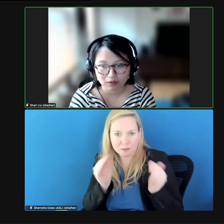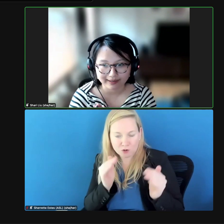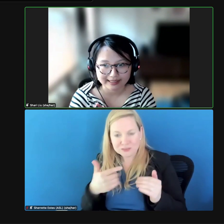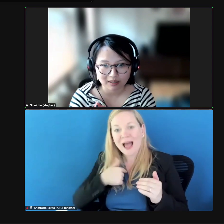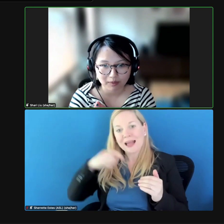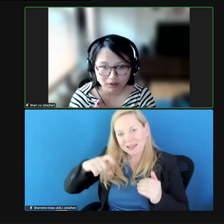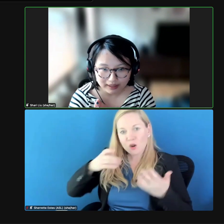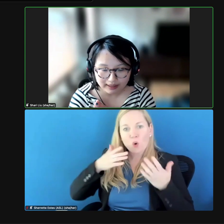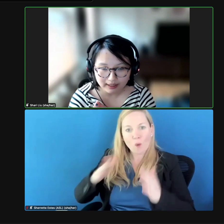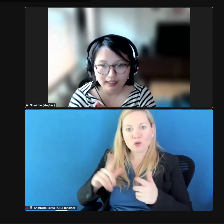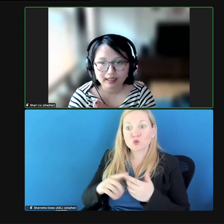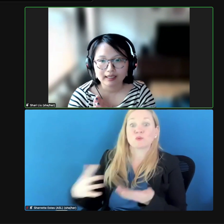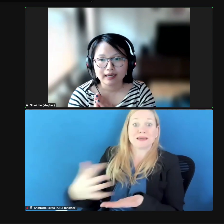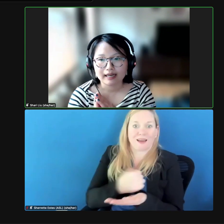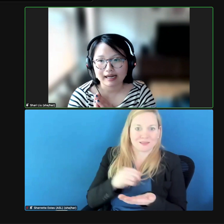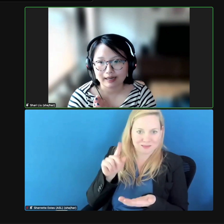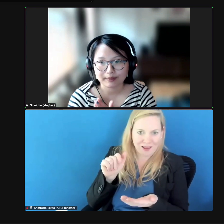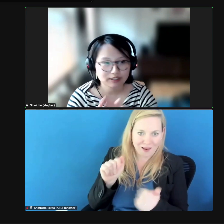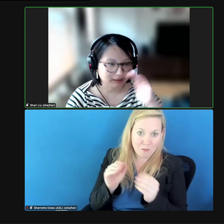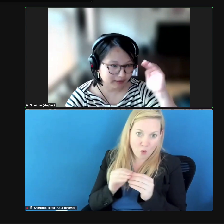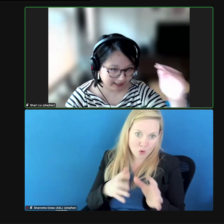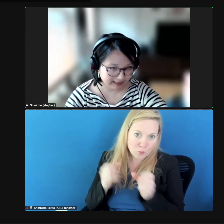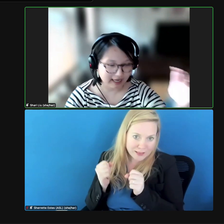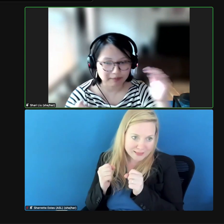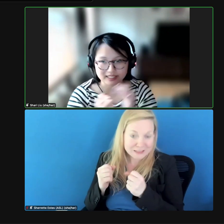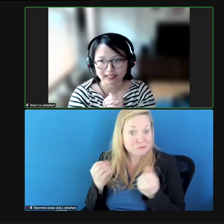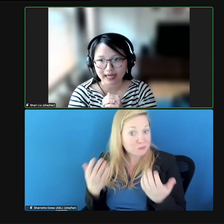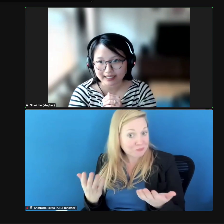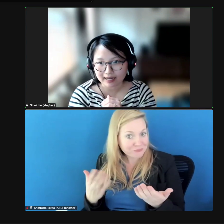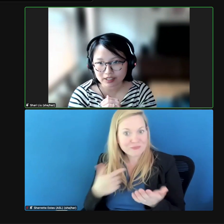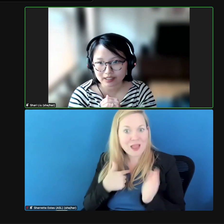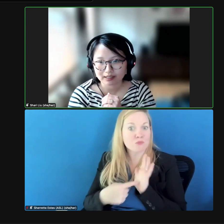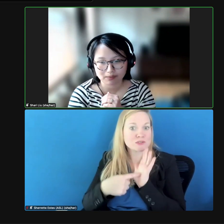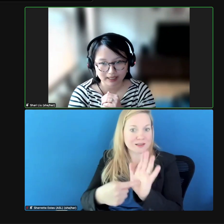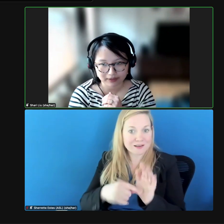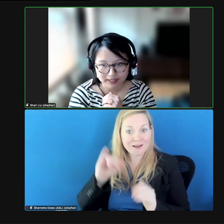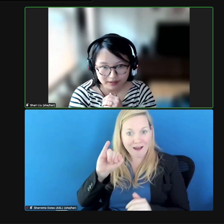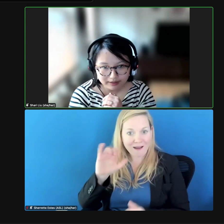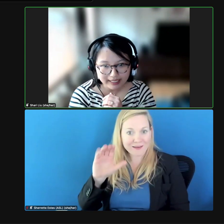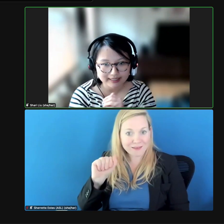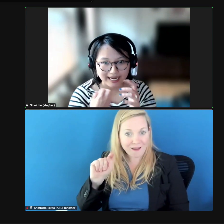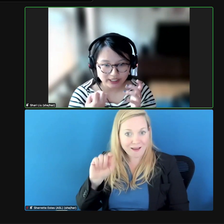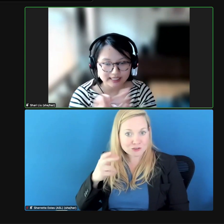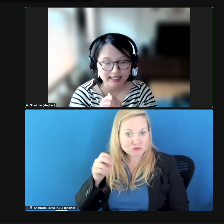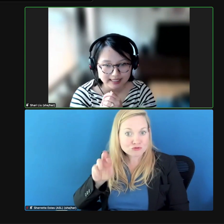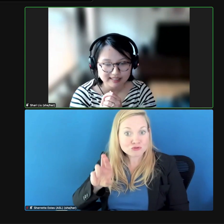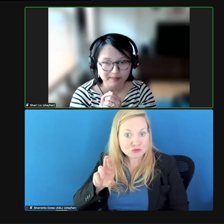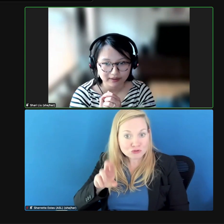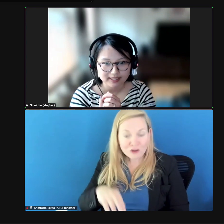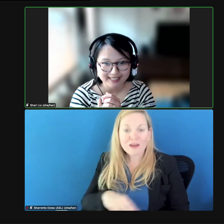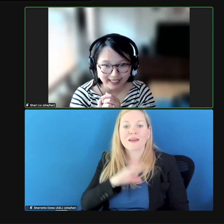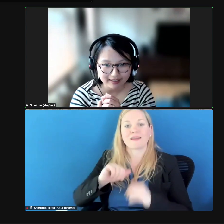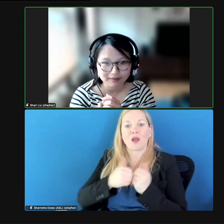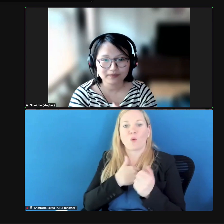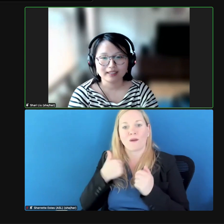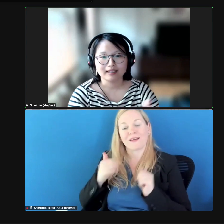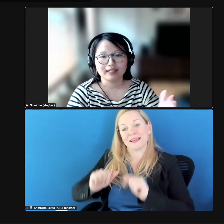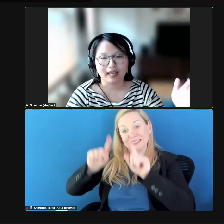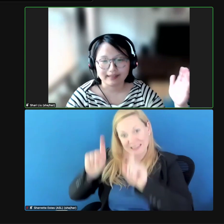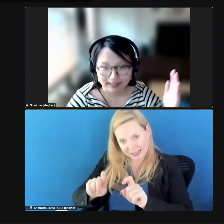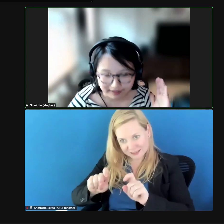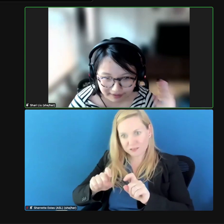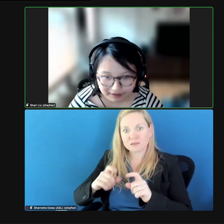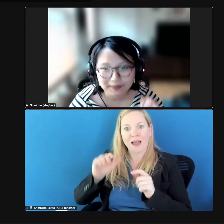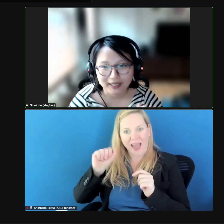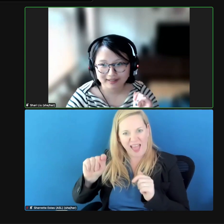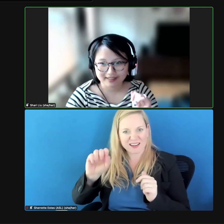of acquiring data more quickly. So I presented EyeCatcher, a way for us to do that and to actually test these models at scale.